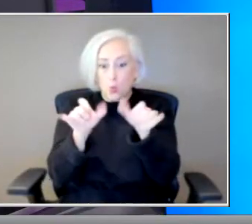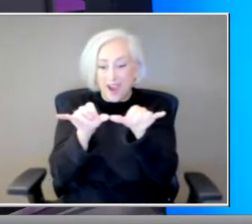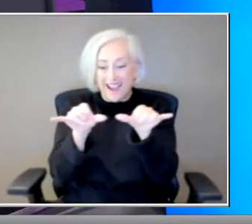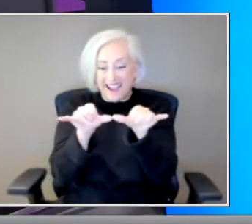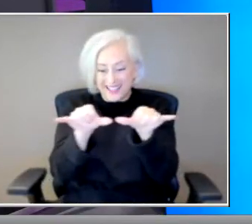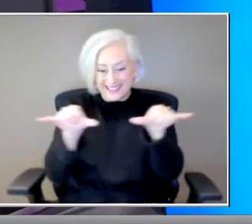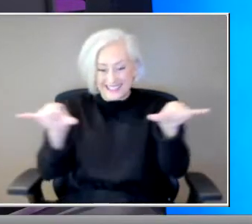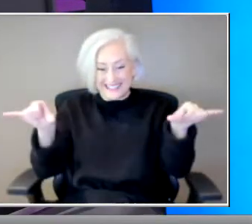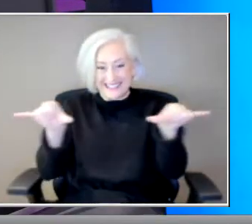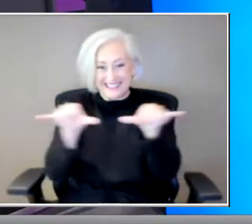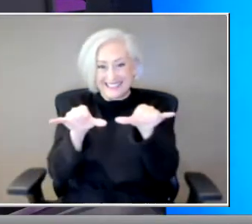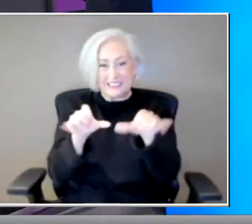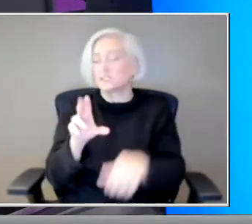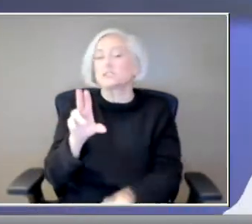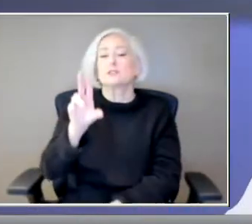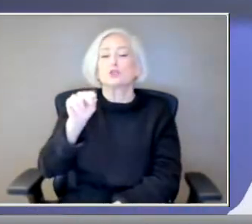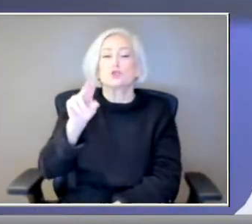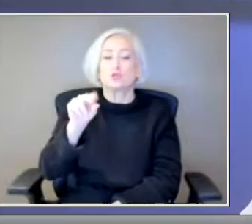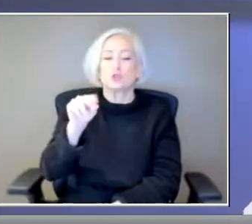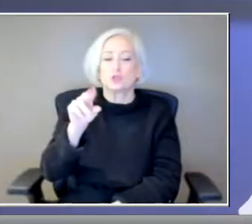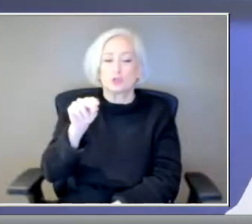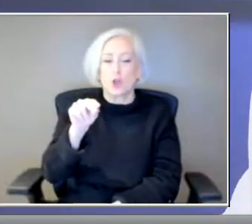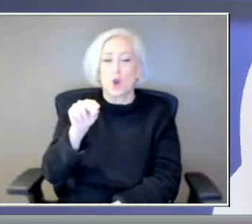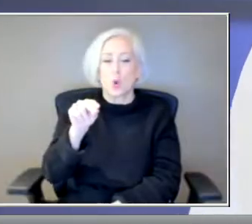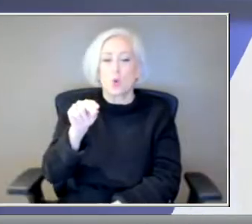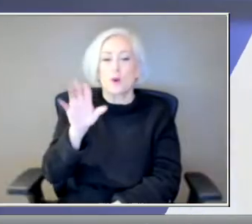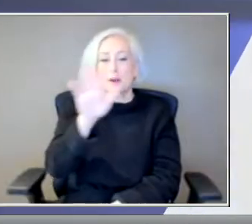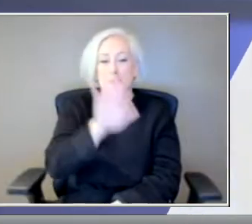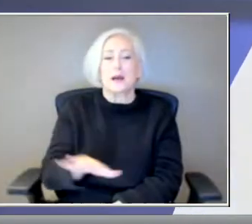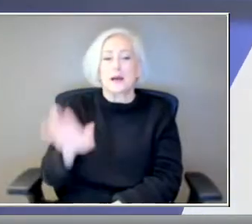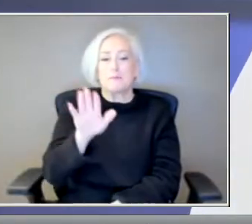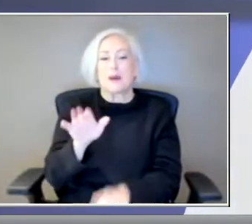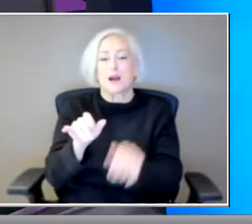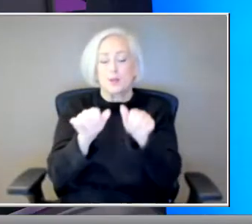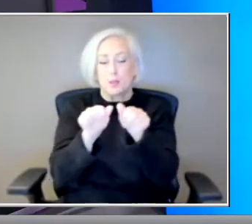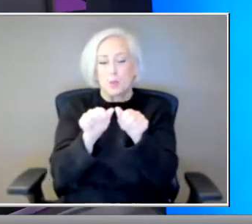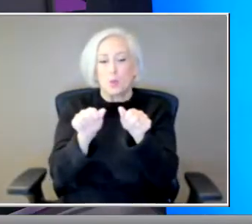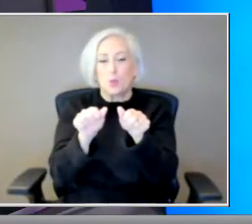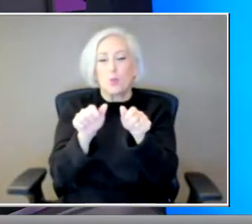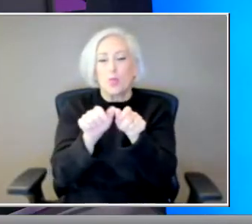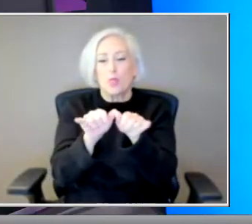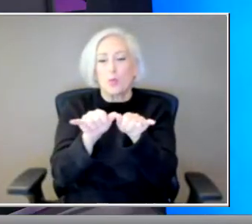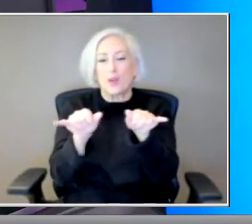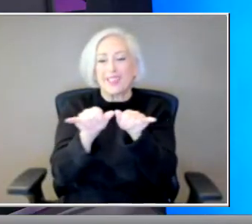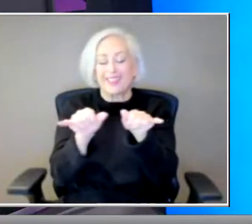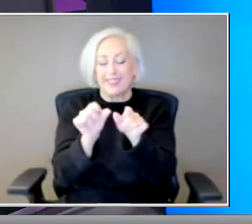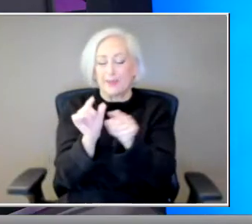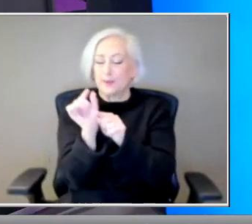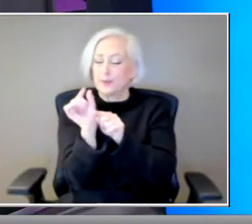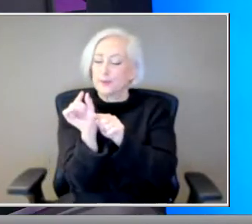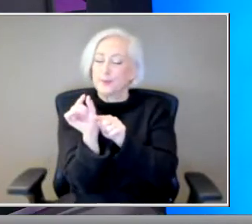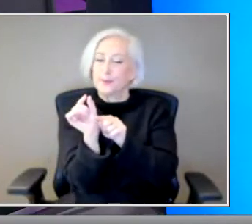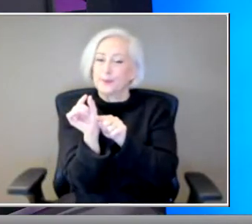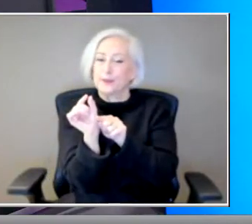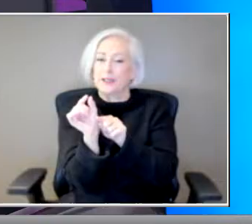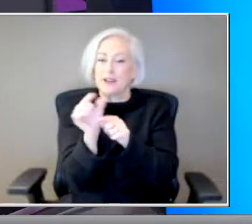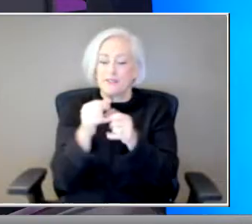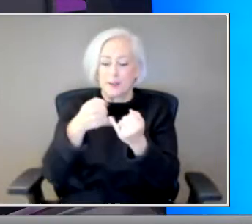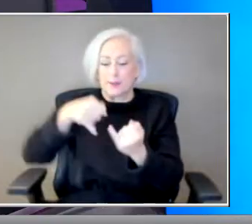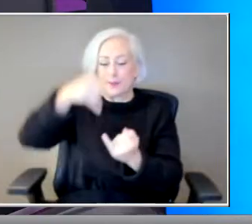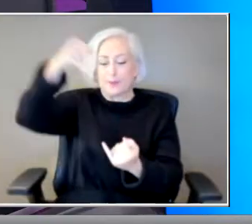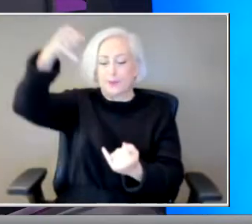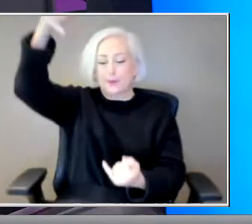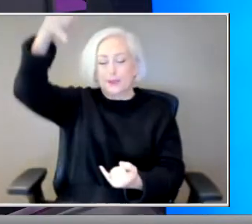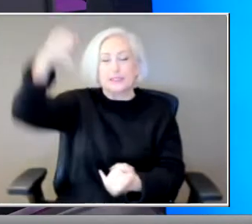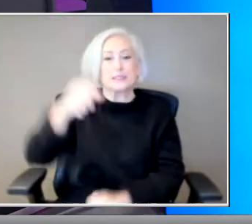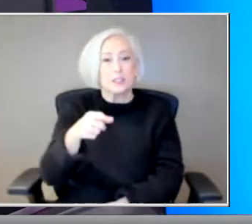it's taken in, so Sucks it's it out. roughly the width of this. Yeah. How do you know you've got? Do you have to get every single little bit? Do you have to keep going until